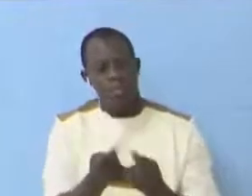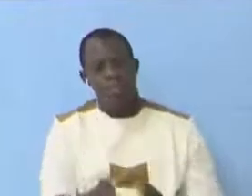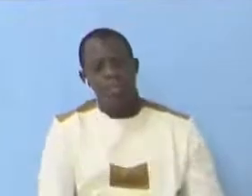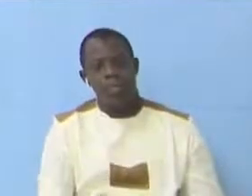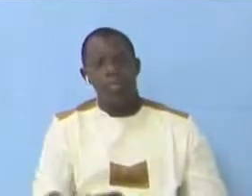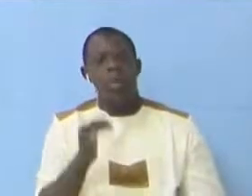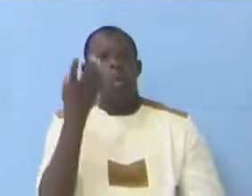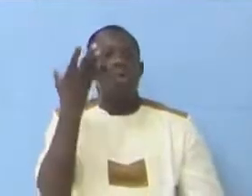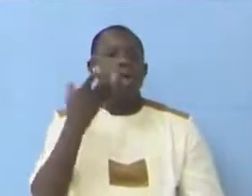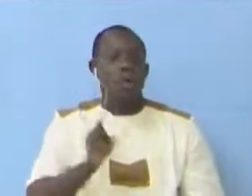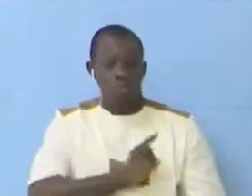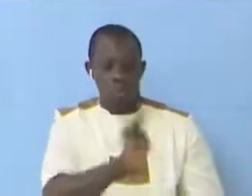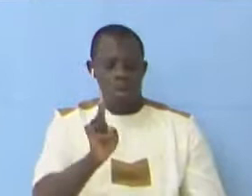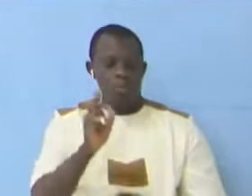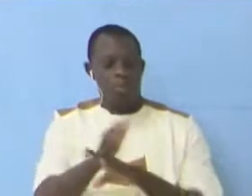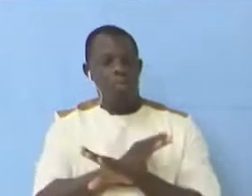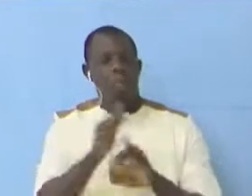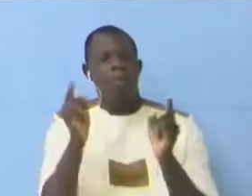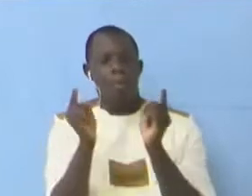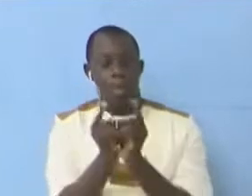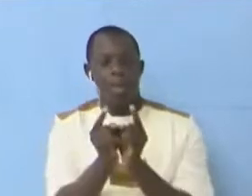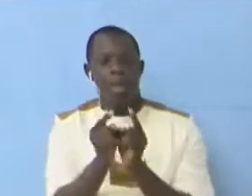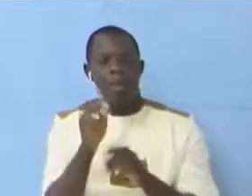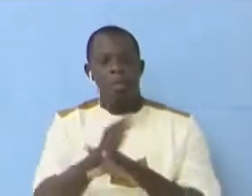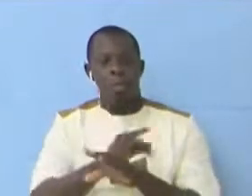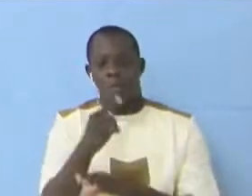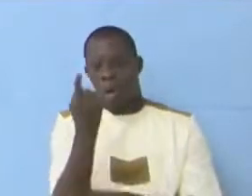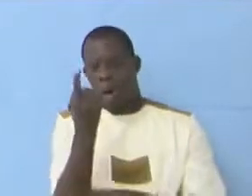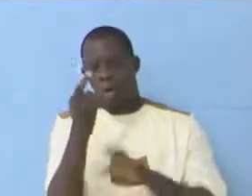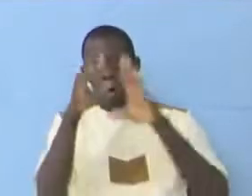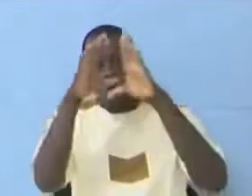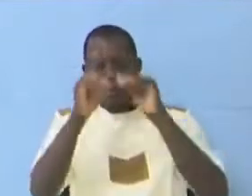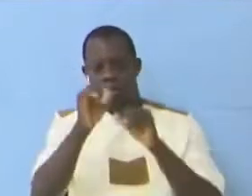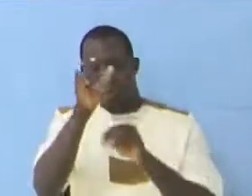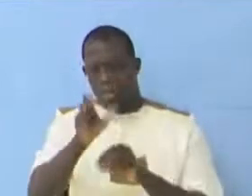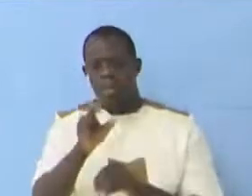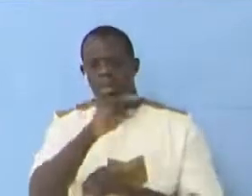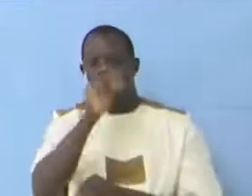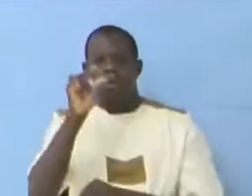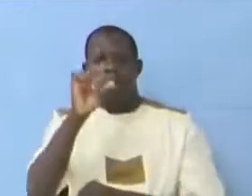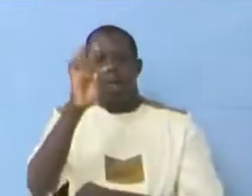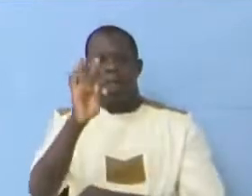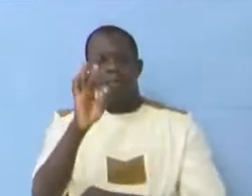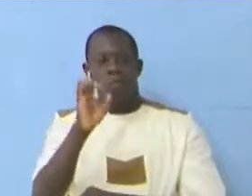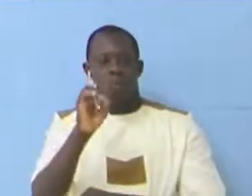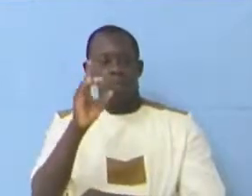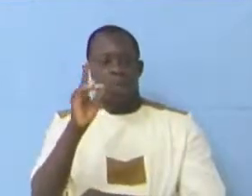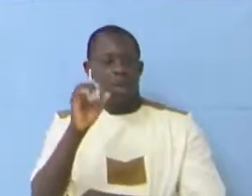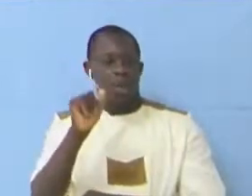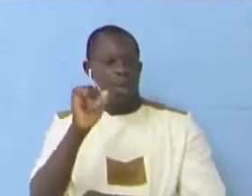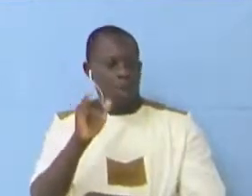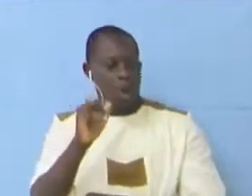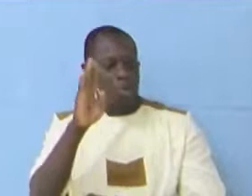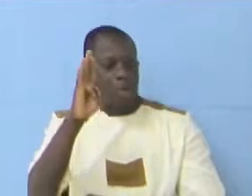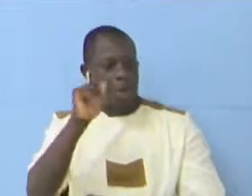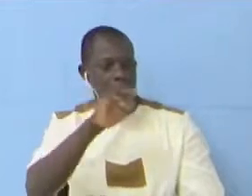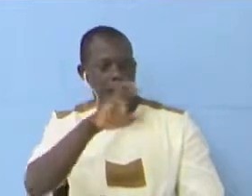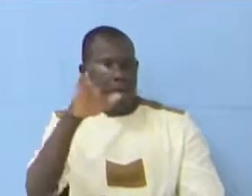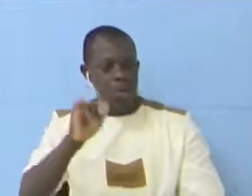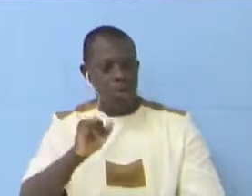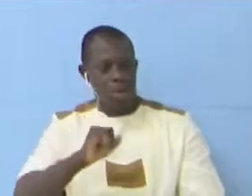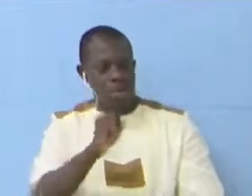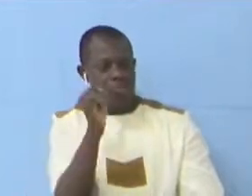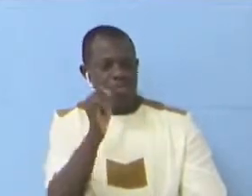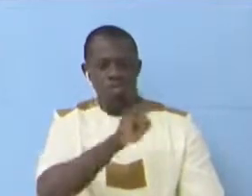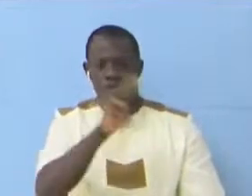When we met, in fact, one of the officers then, Fodebari, refused to be part of it. ñenn kenn nag ci officers yu foofu